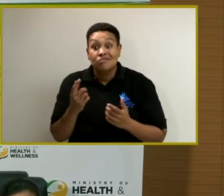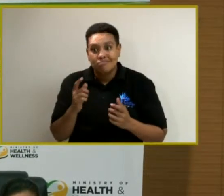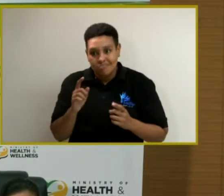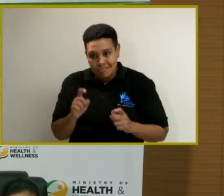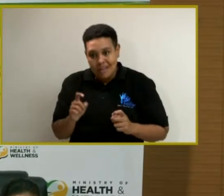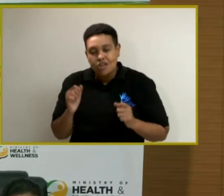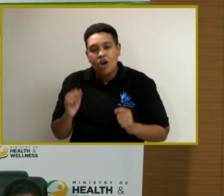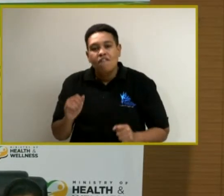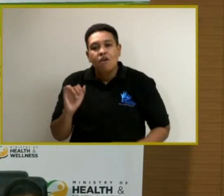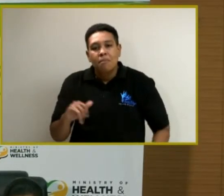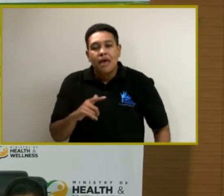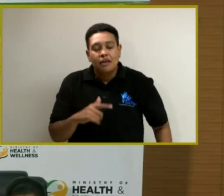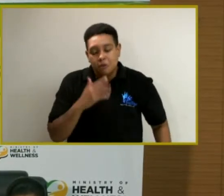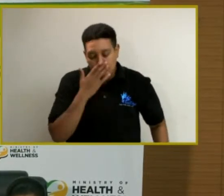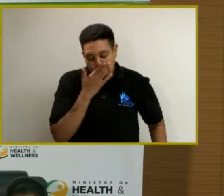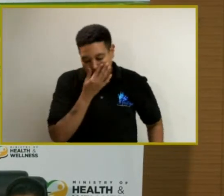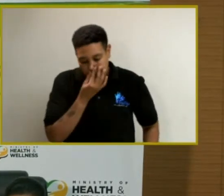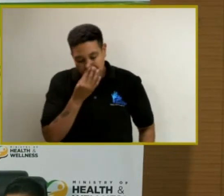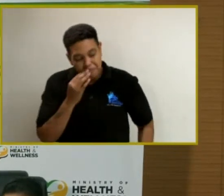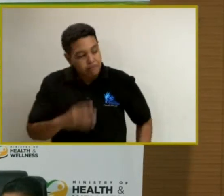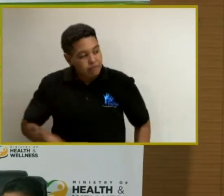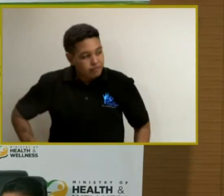confirm that?